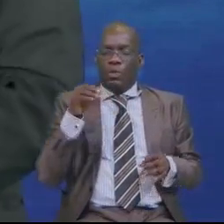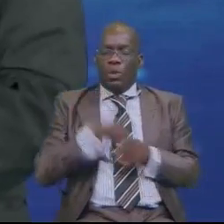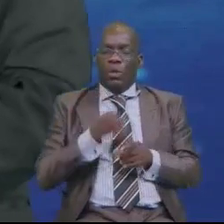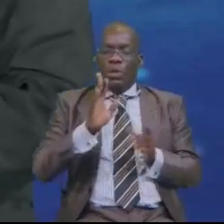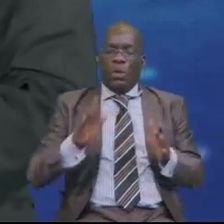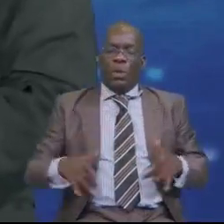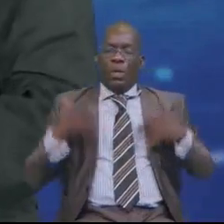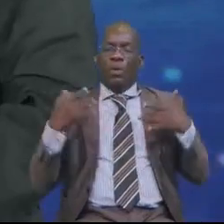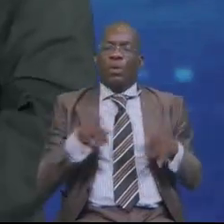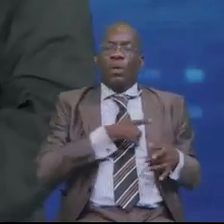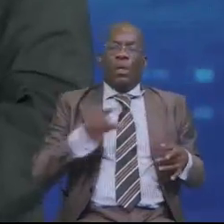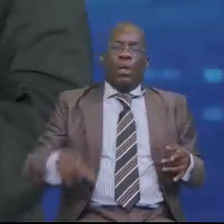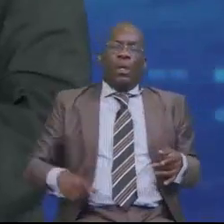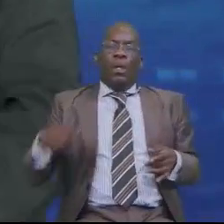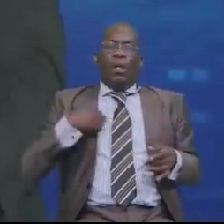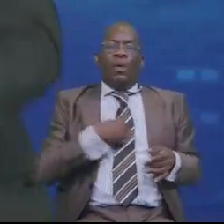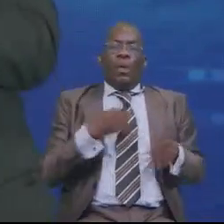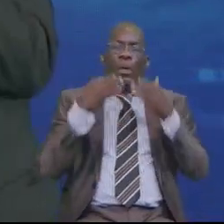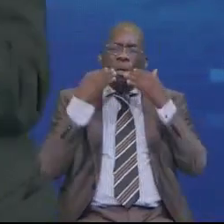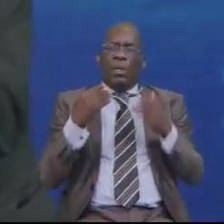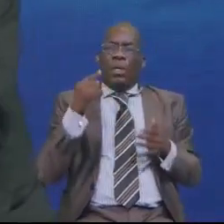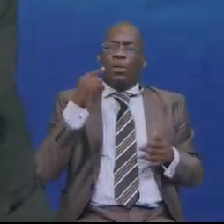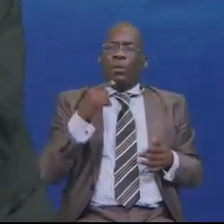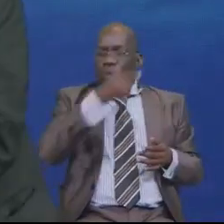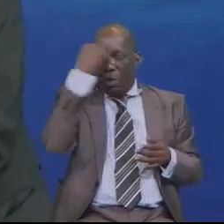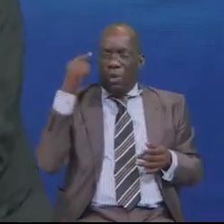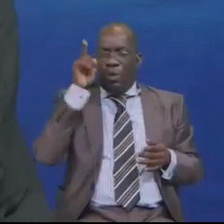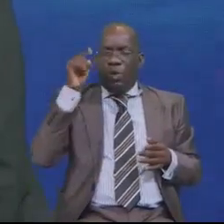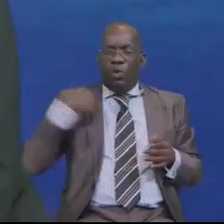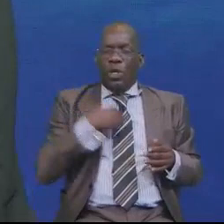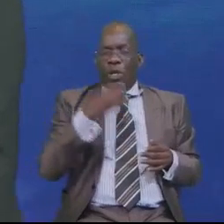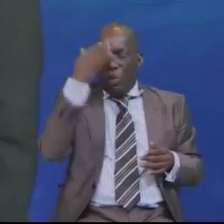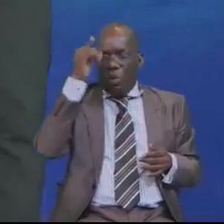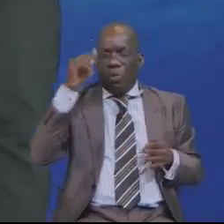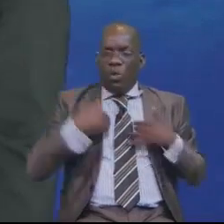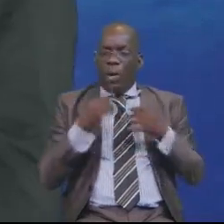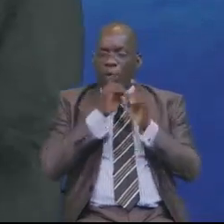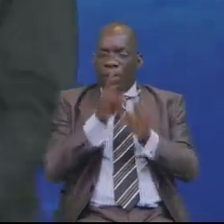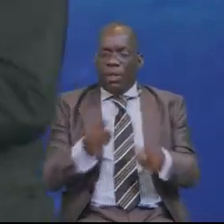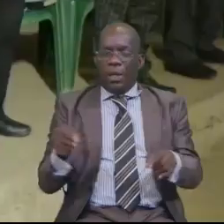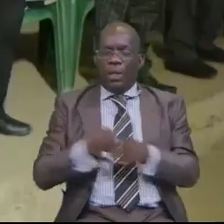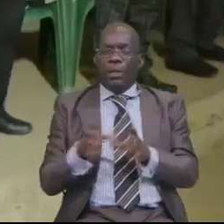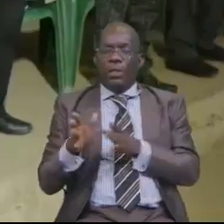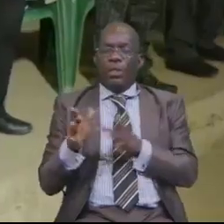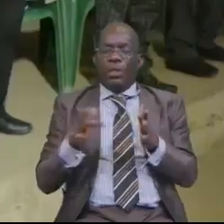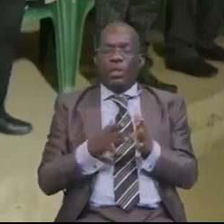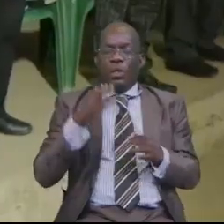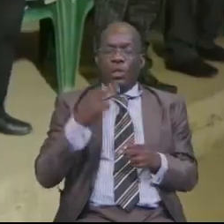thank you because we know you have answered. In Jesus' name we pray.